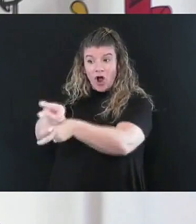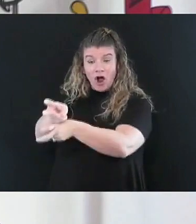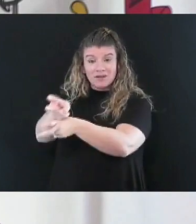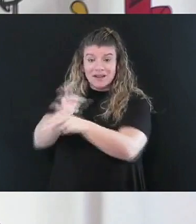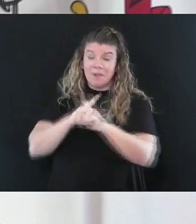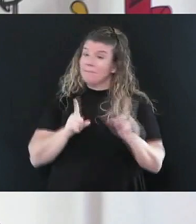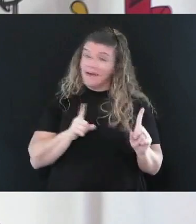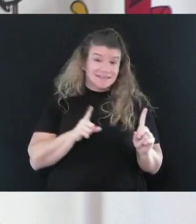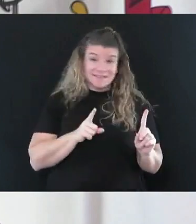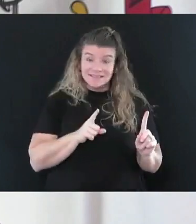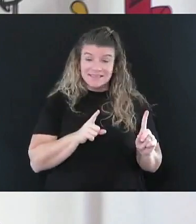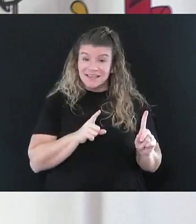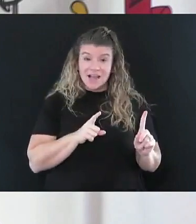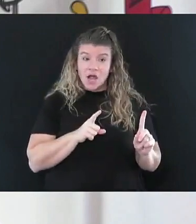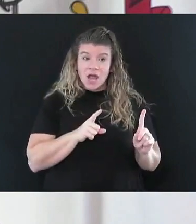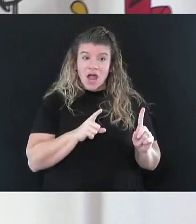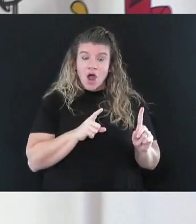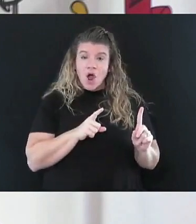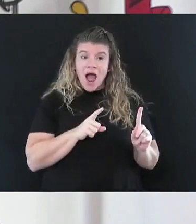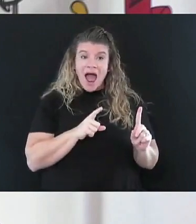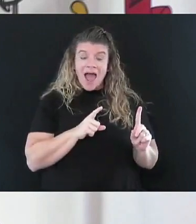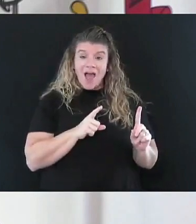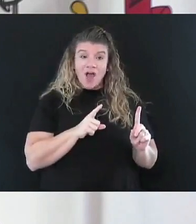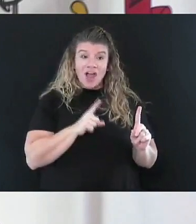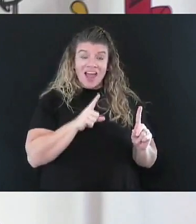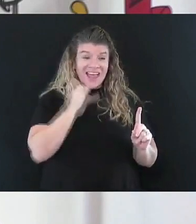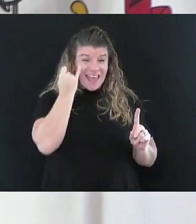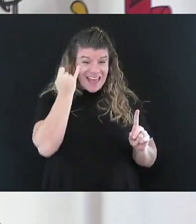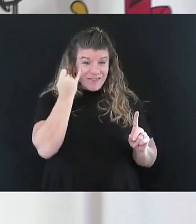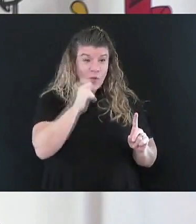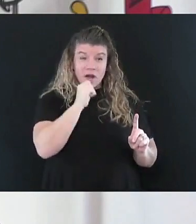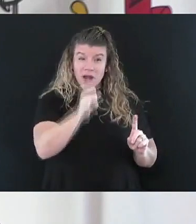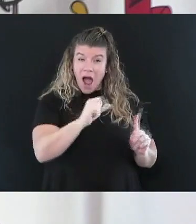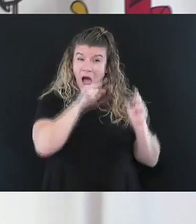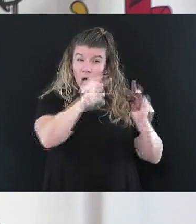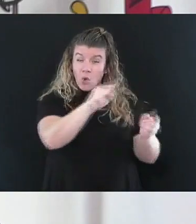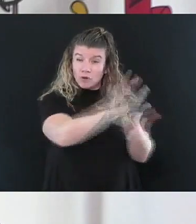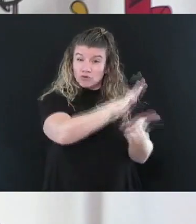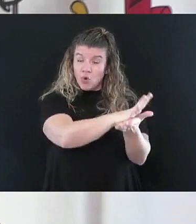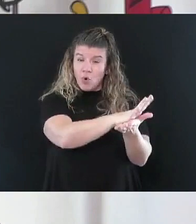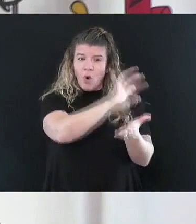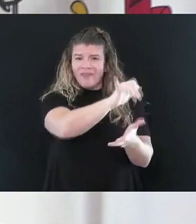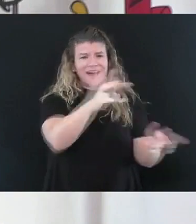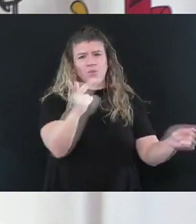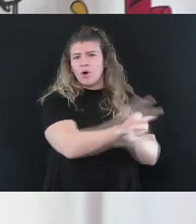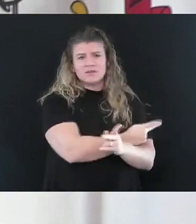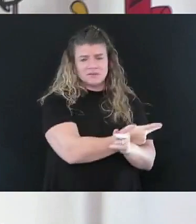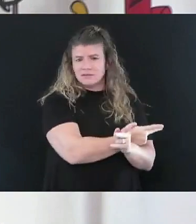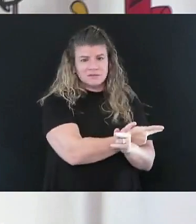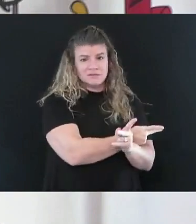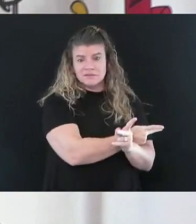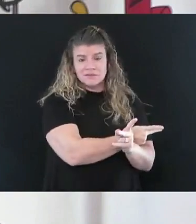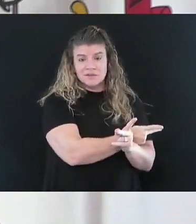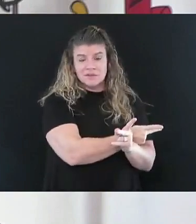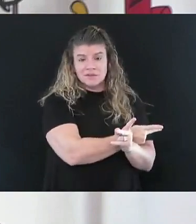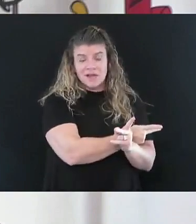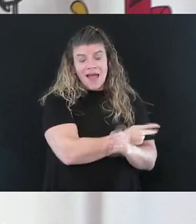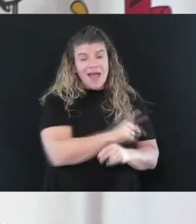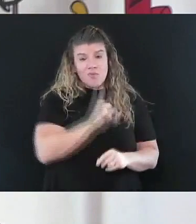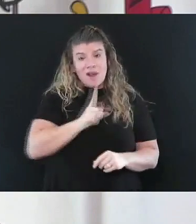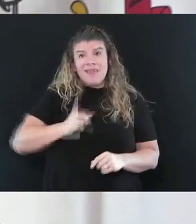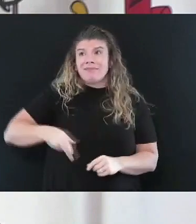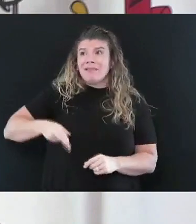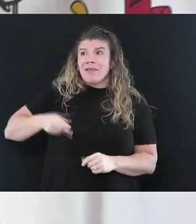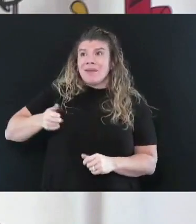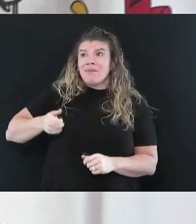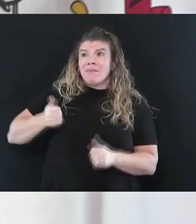it worse that we can't be in school. And I absolutely hate it way worse that we got people dying.